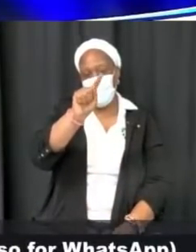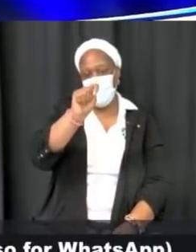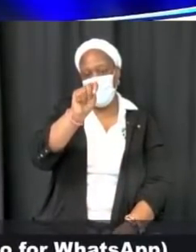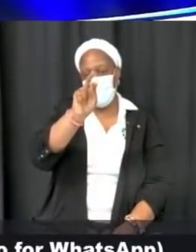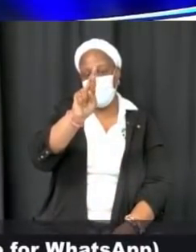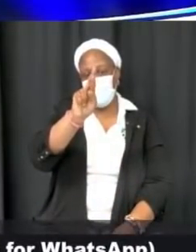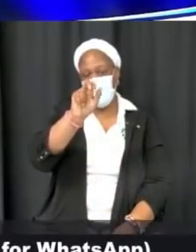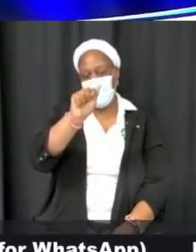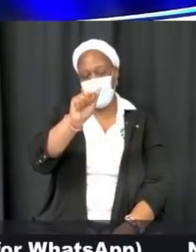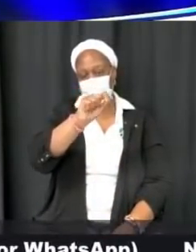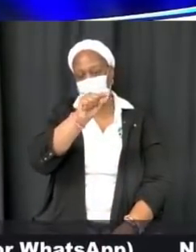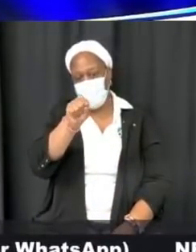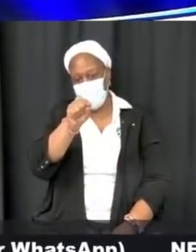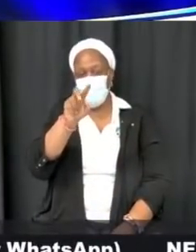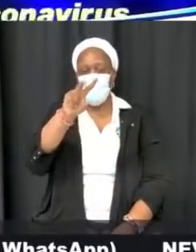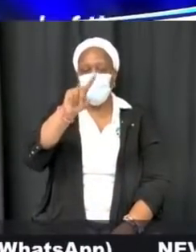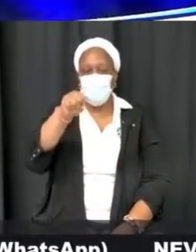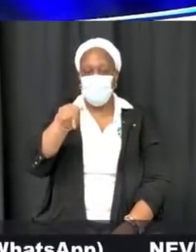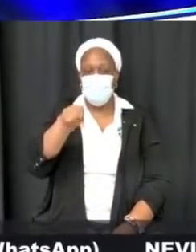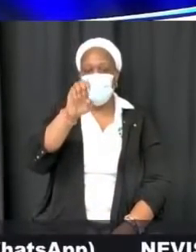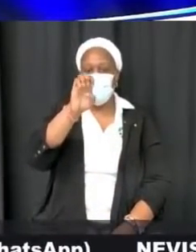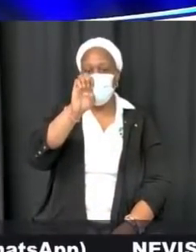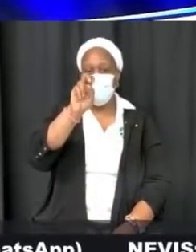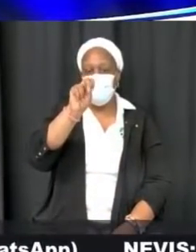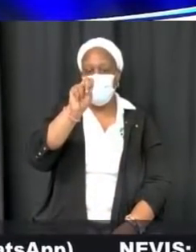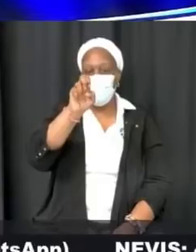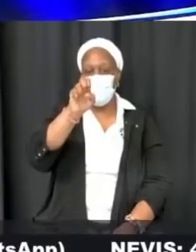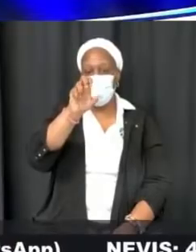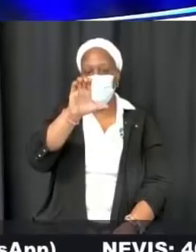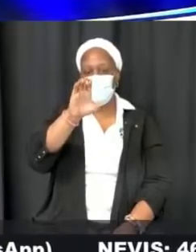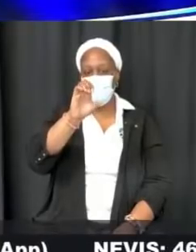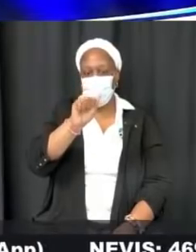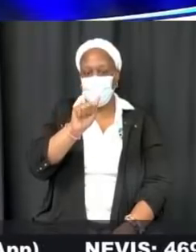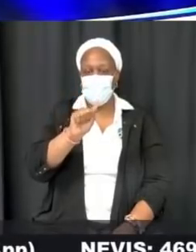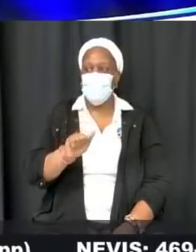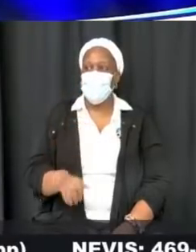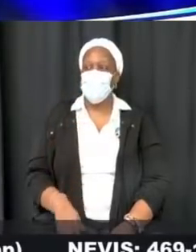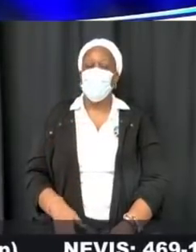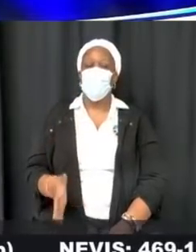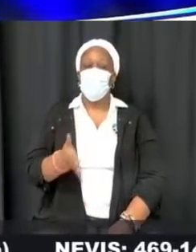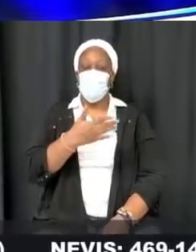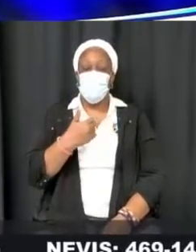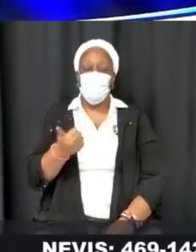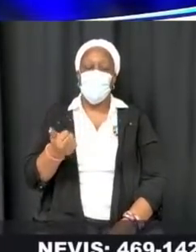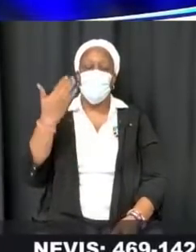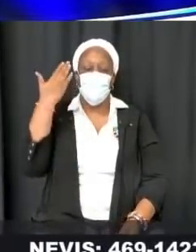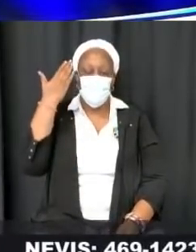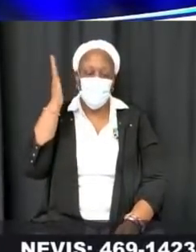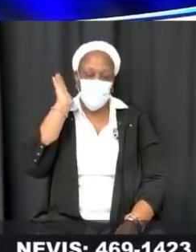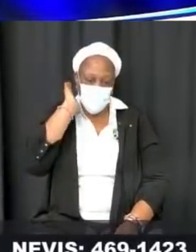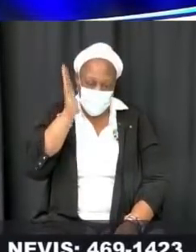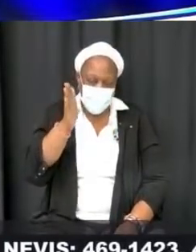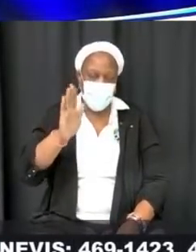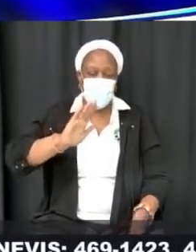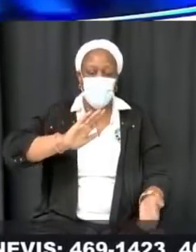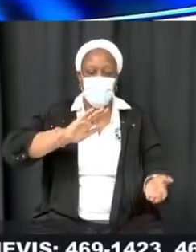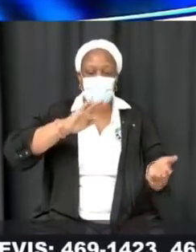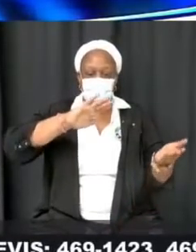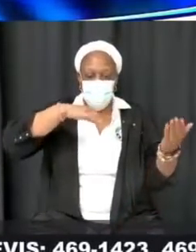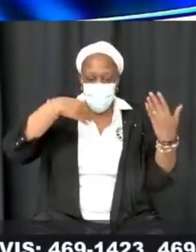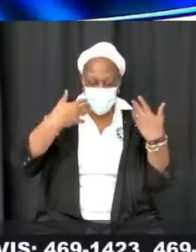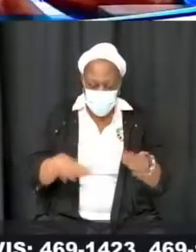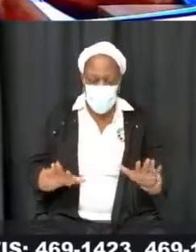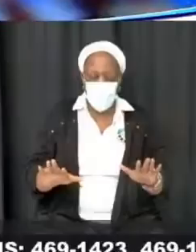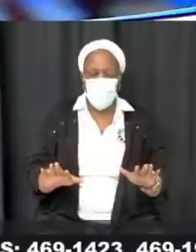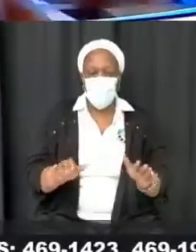AstraZeneca vaccines. These vaccines, he said, they have an expiration date of August